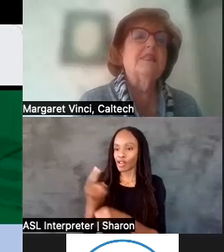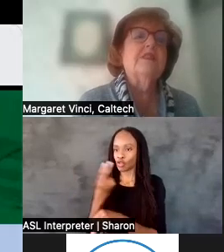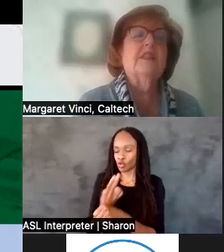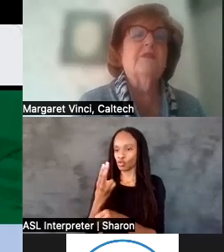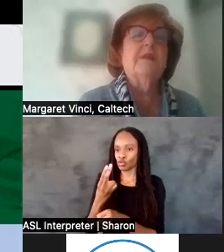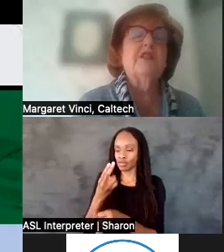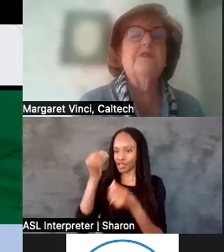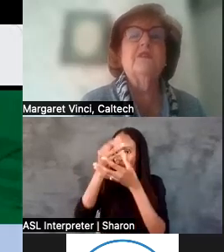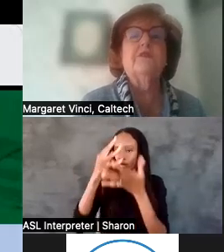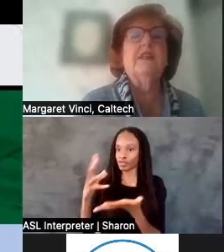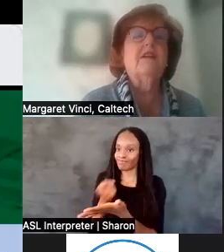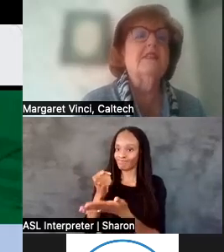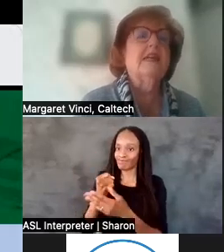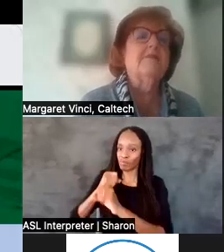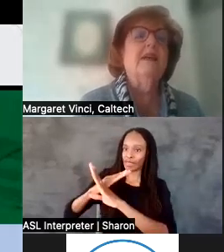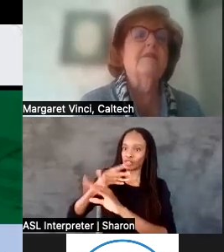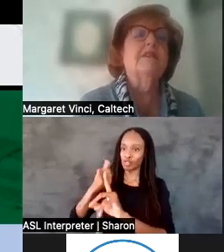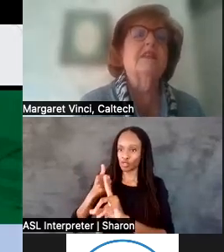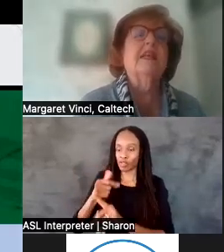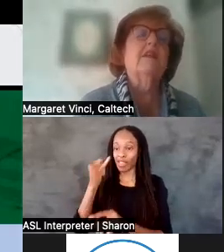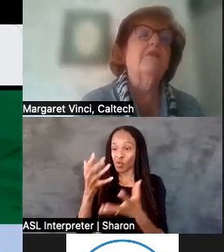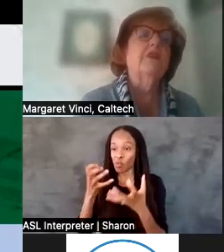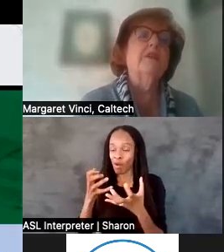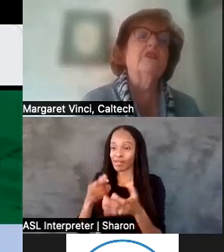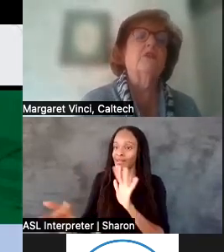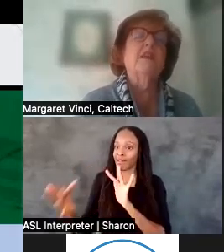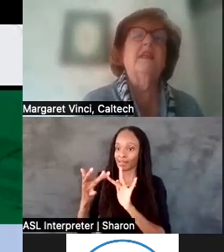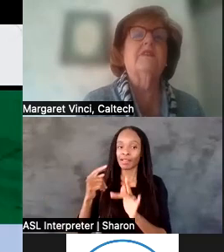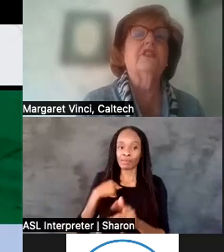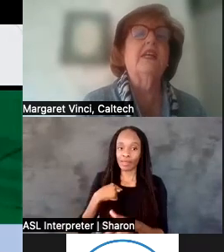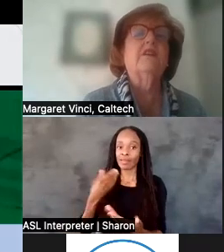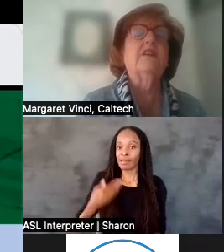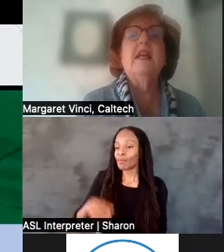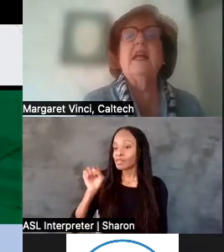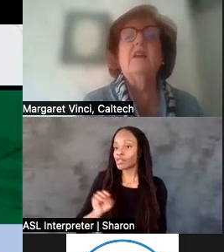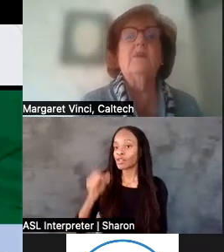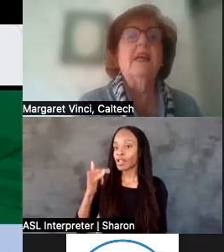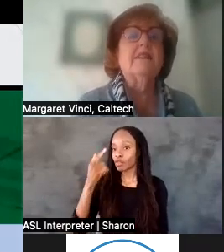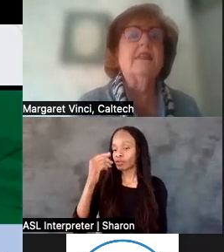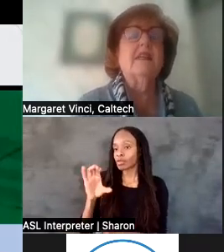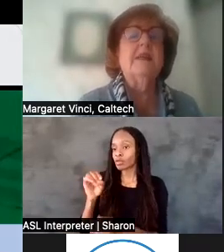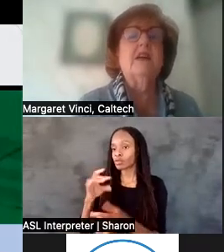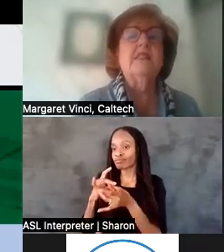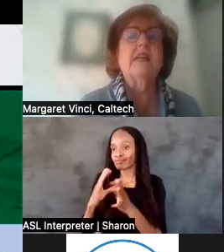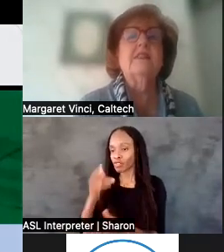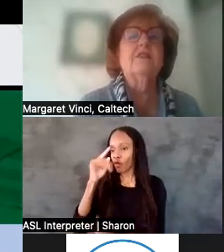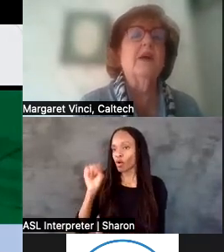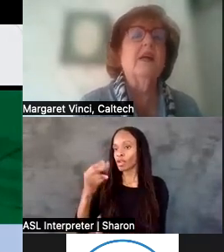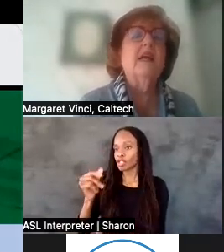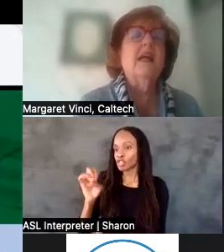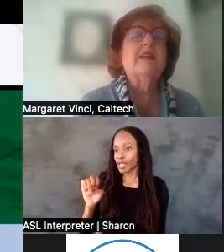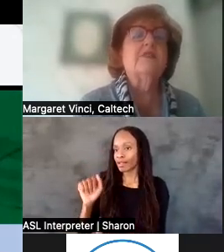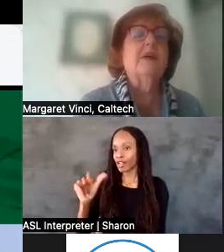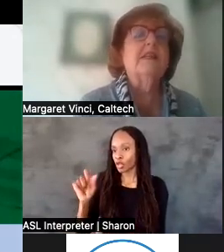wants additional information, feel free to contact me. I'm the Southern California Regional Coordinator for Shake Alert. Cal OAS can be contacted as